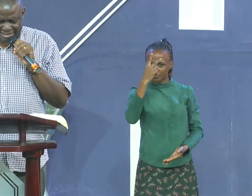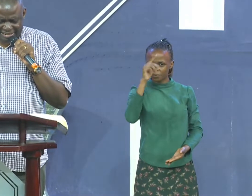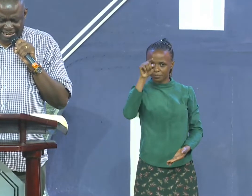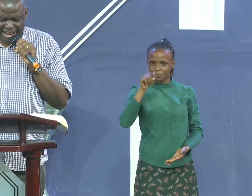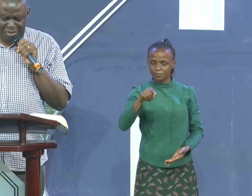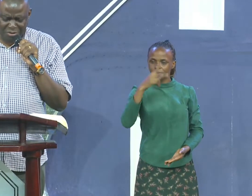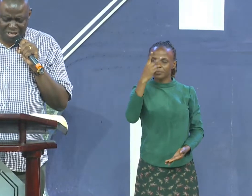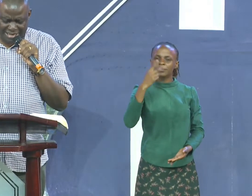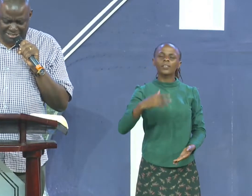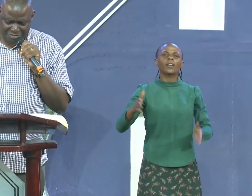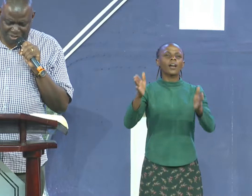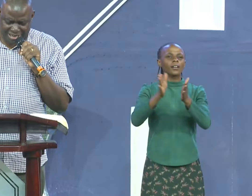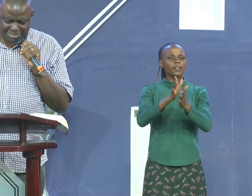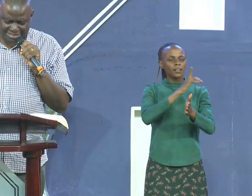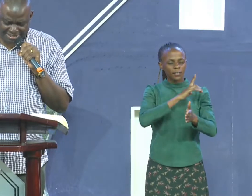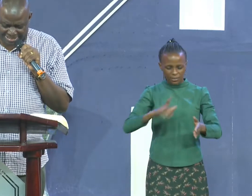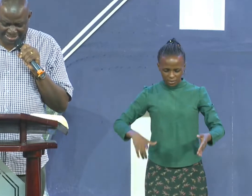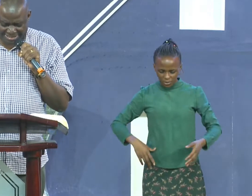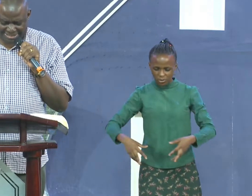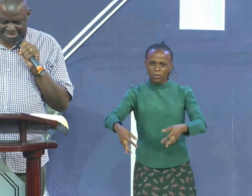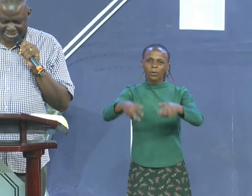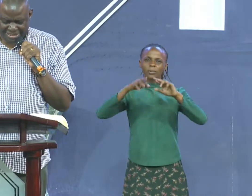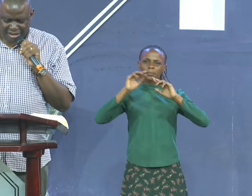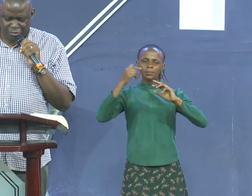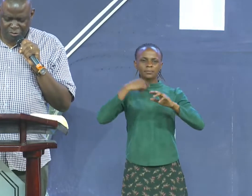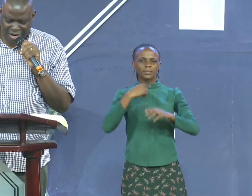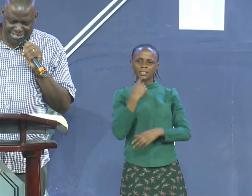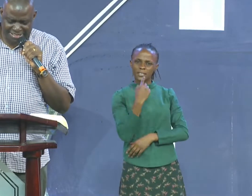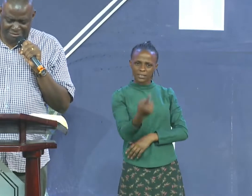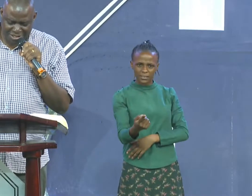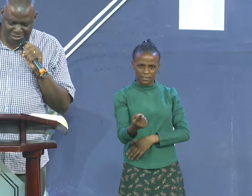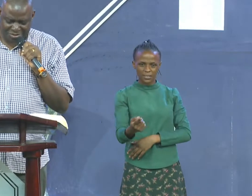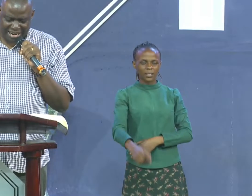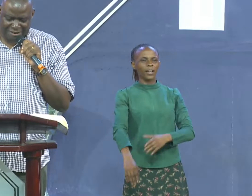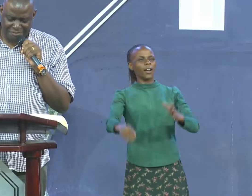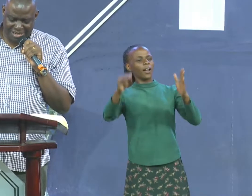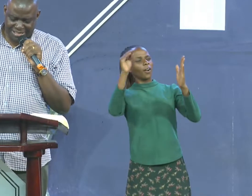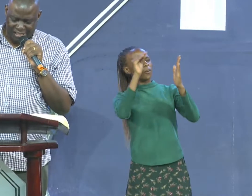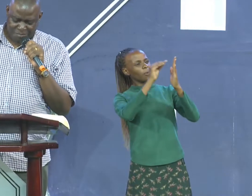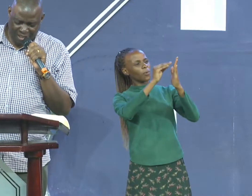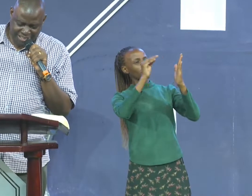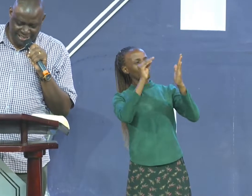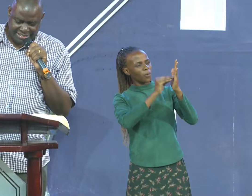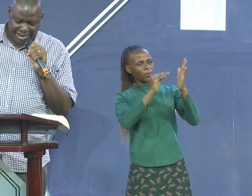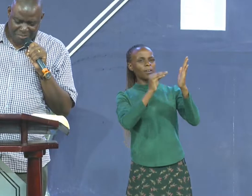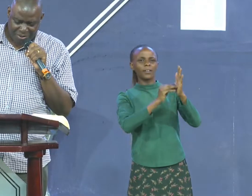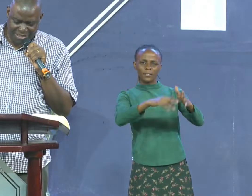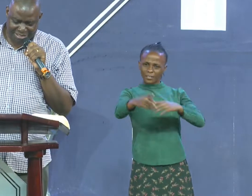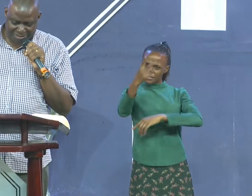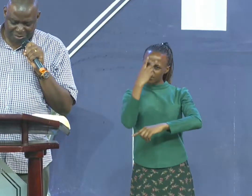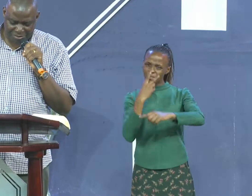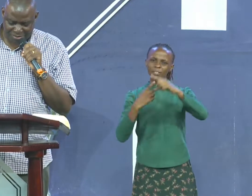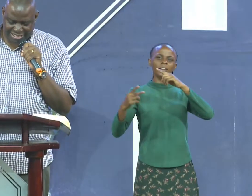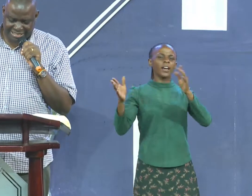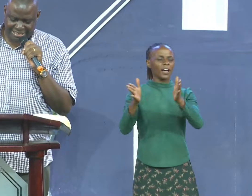2:2. And the Lord answered me and said, write the vision and make it plain upon